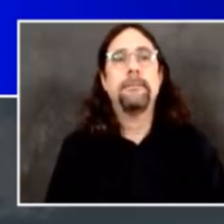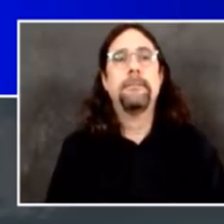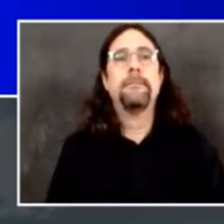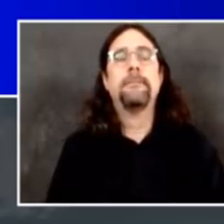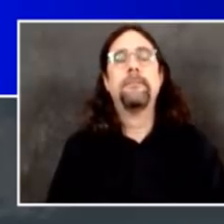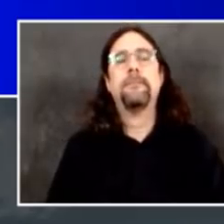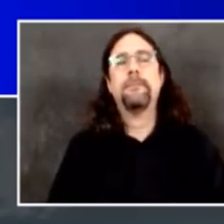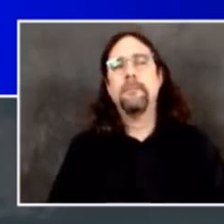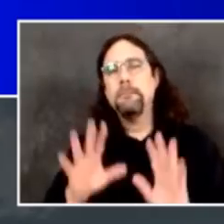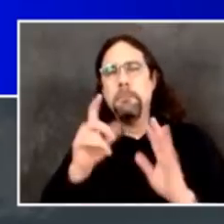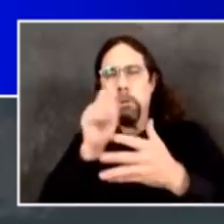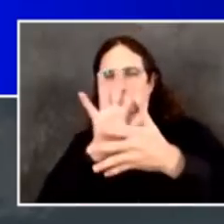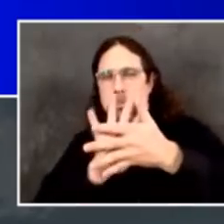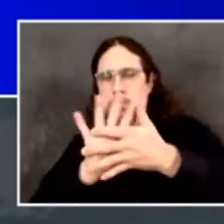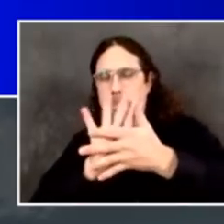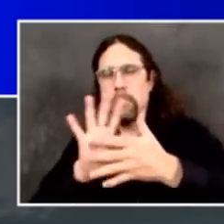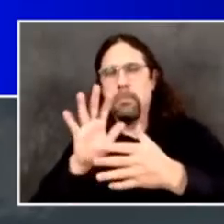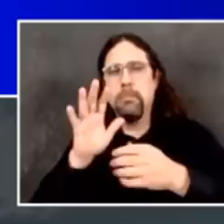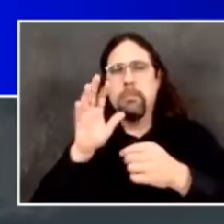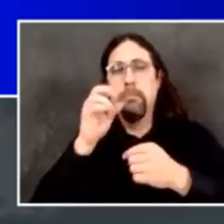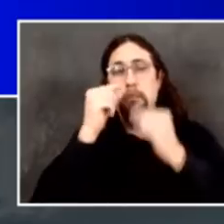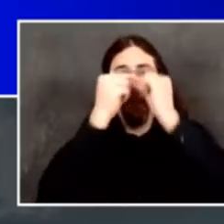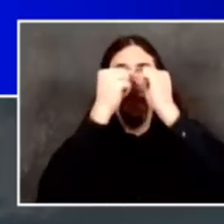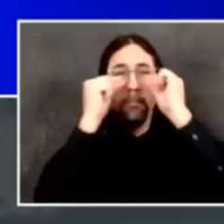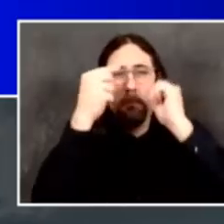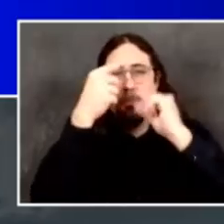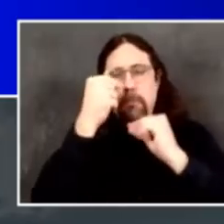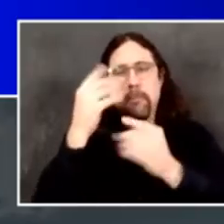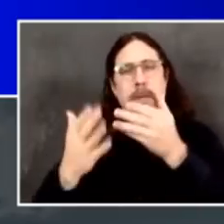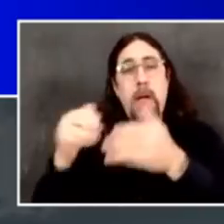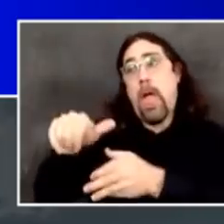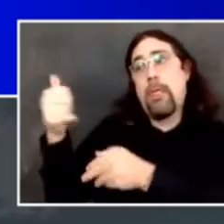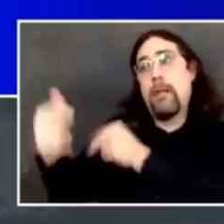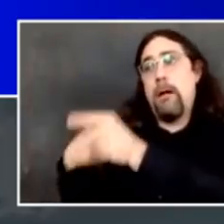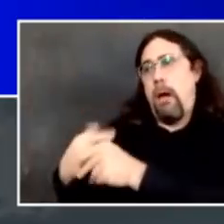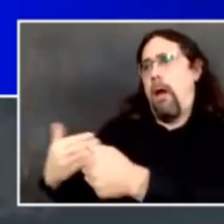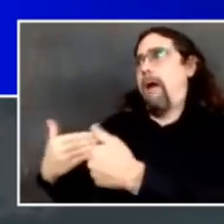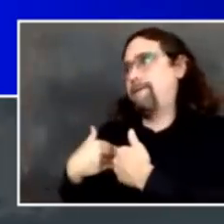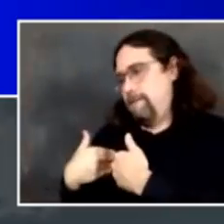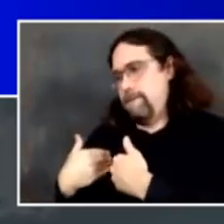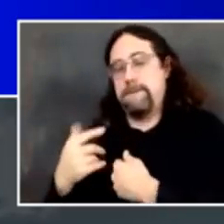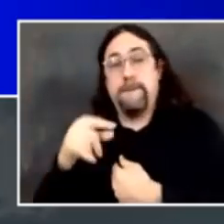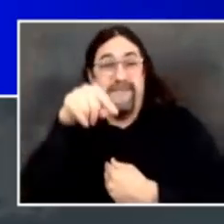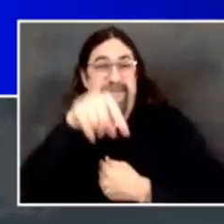dry. And I think there's been a lot of questions. I think some people, again, we unfortunately live in a little bit of a